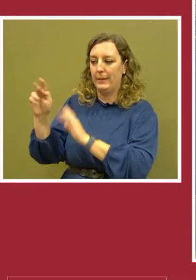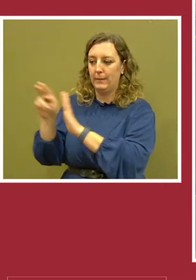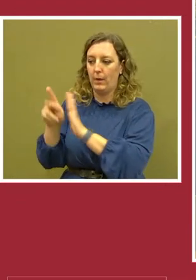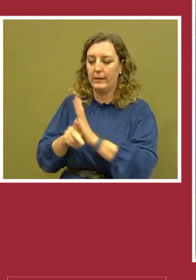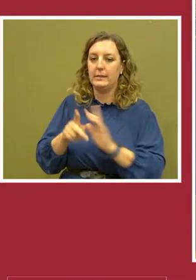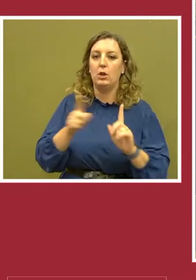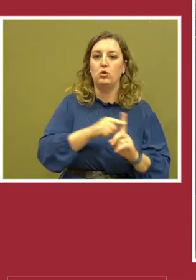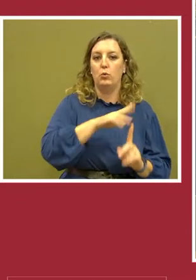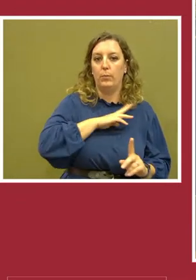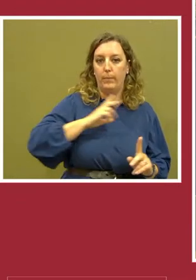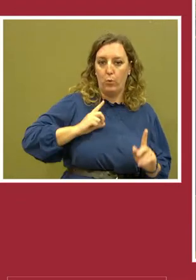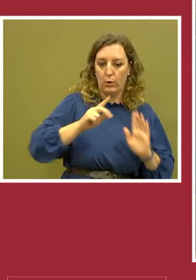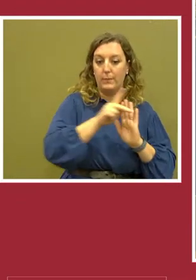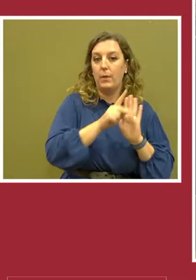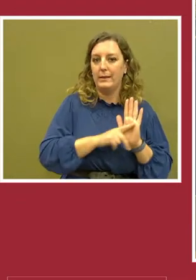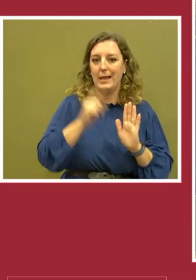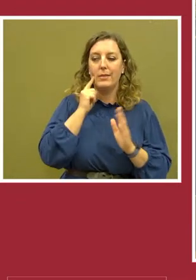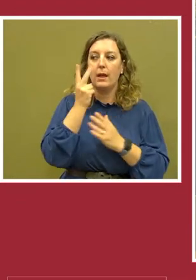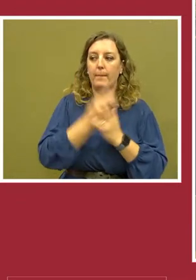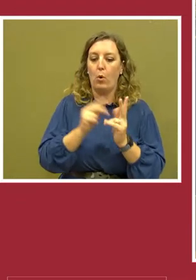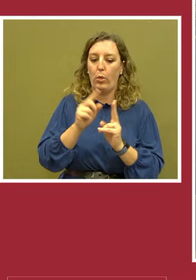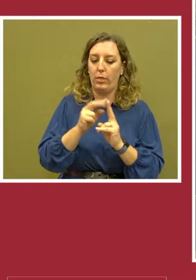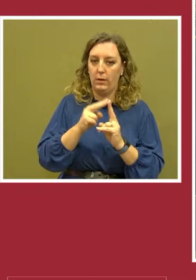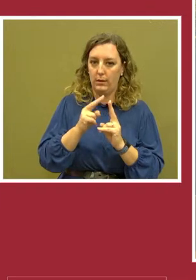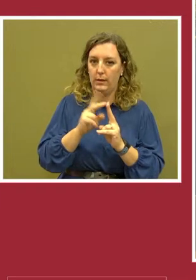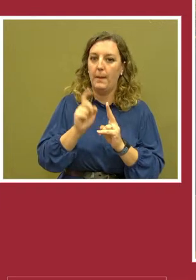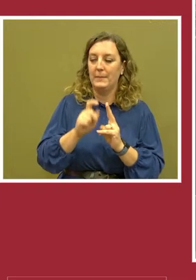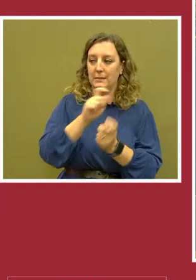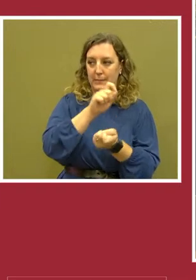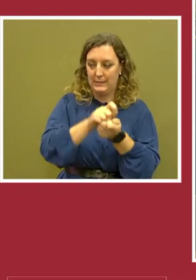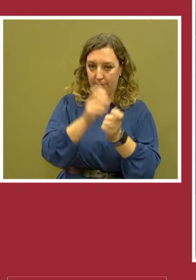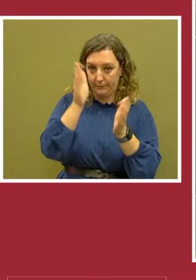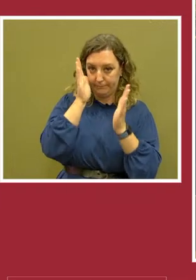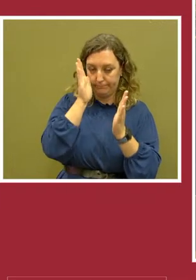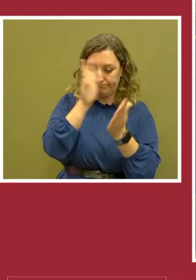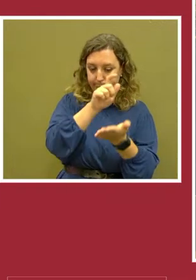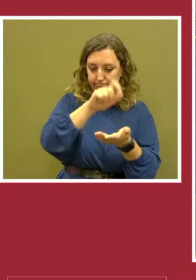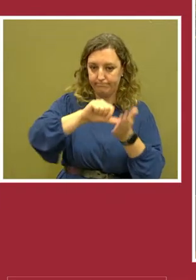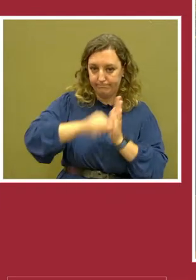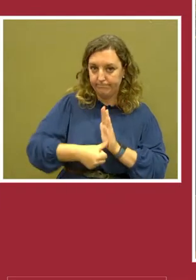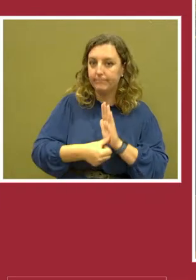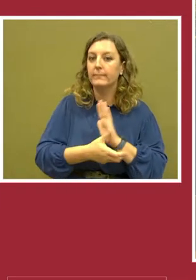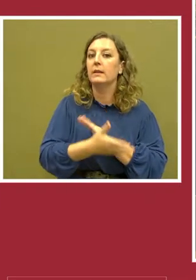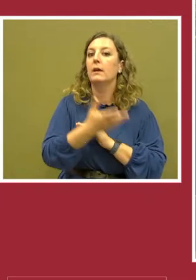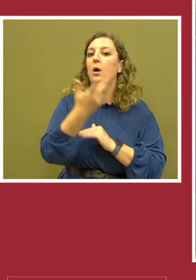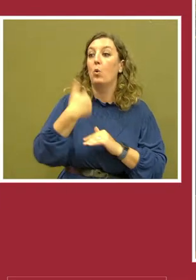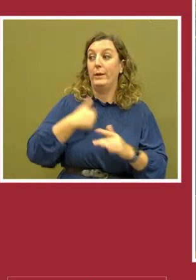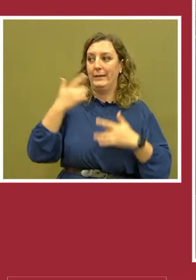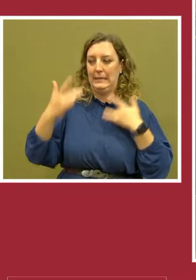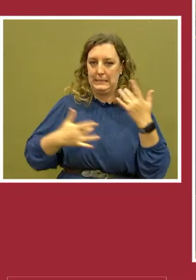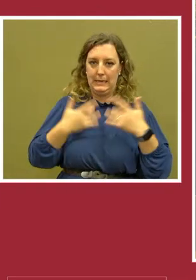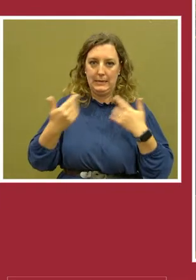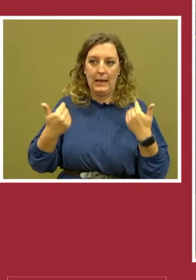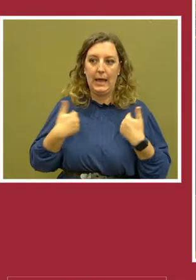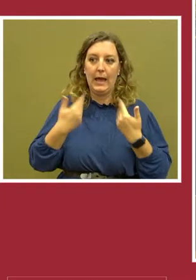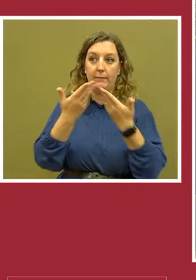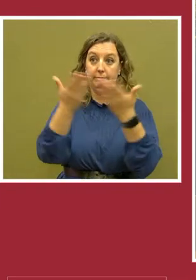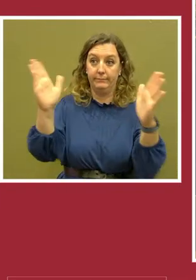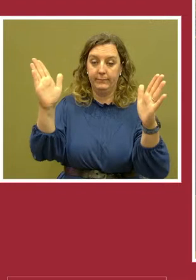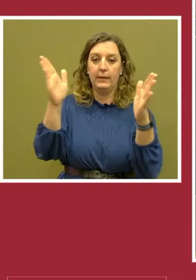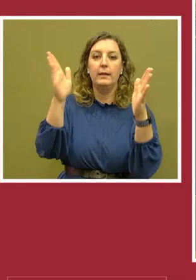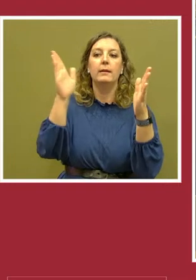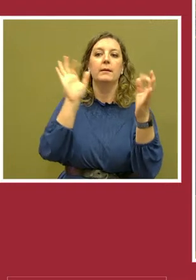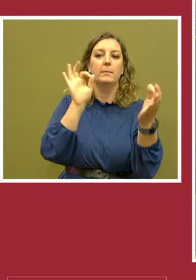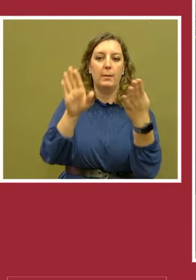board policy. And I think both of those points need to have specific attention drawn to them. We're excited to have this out for public comment,